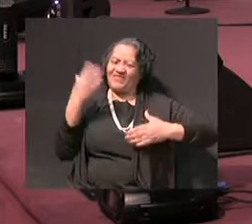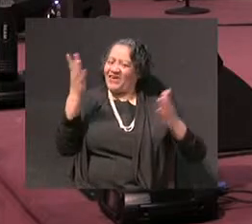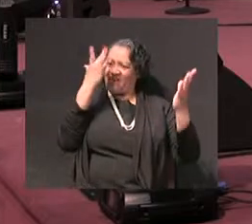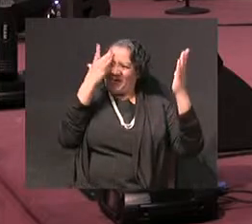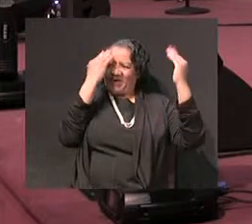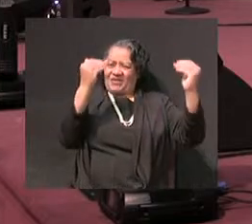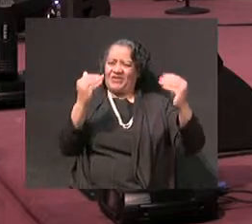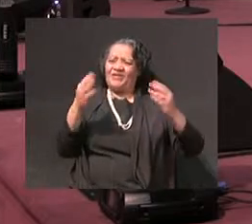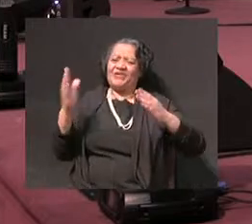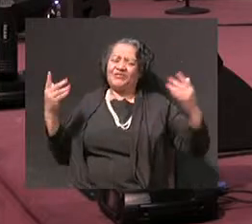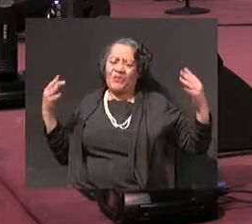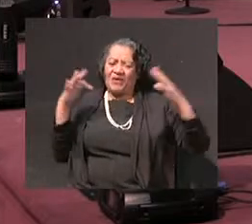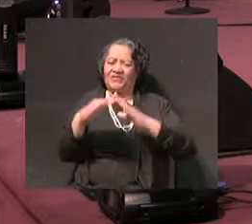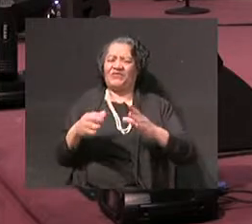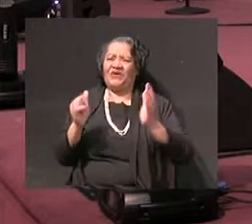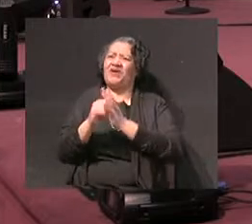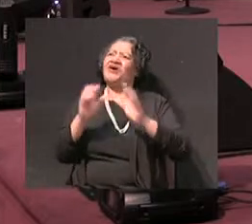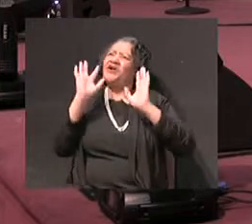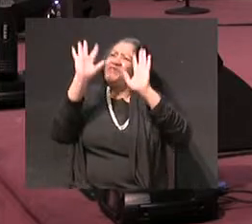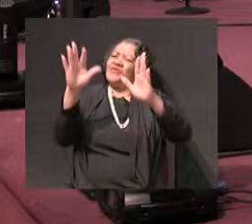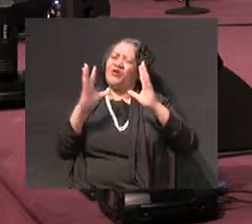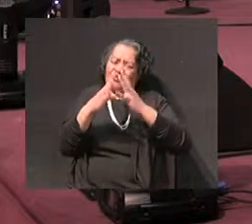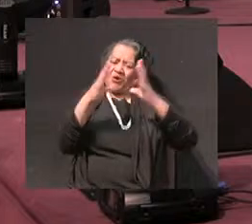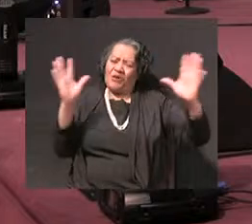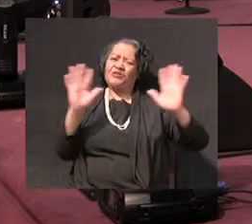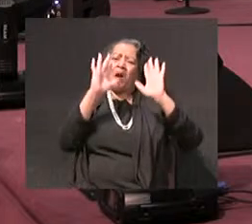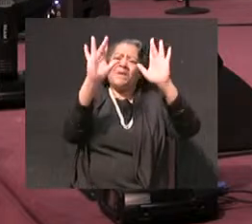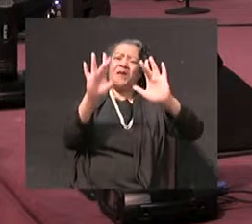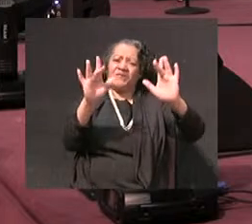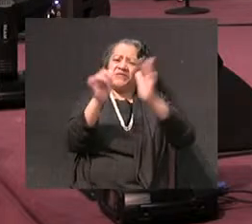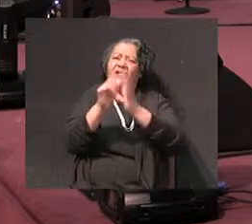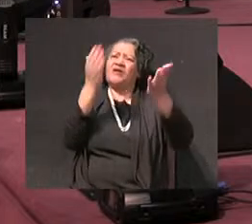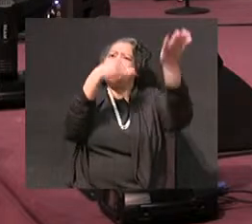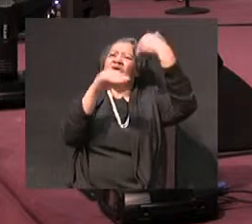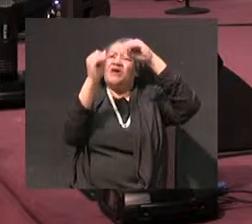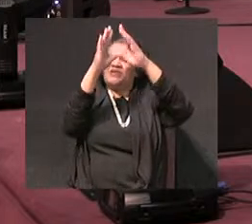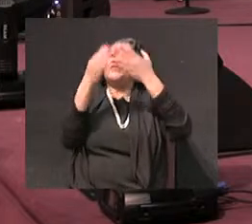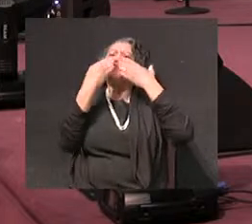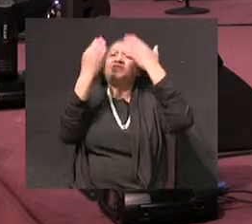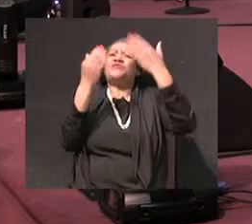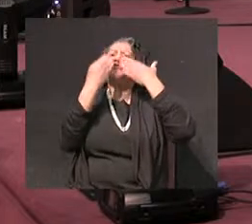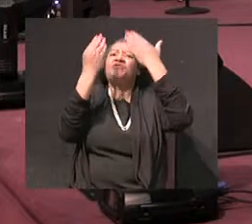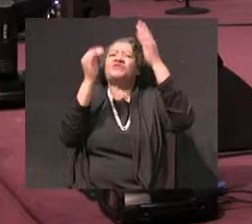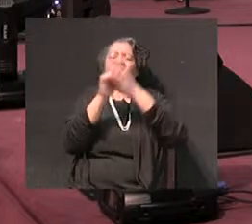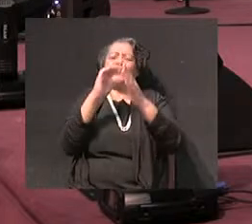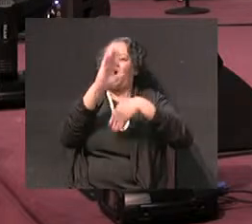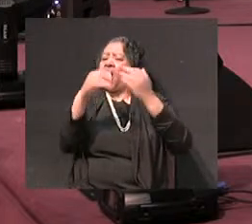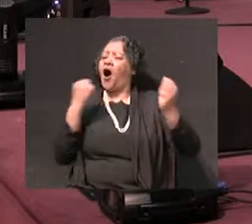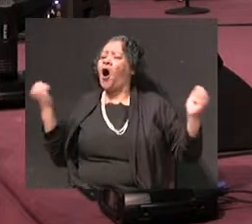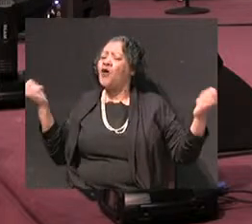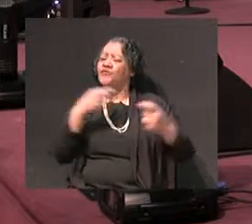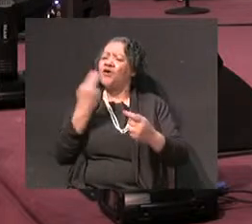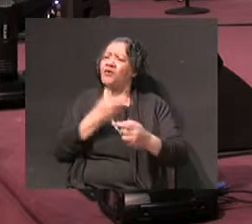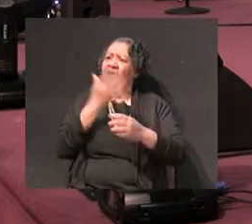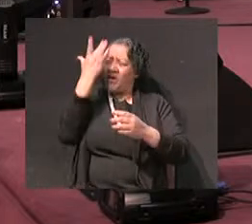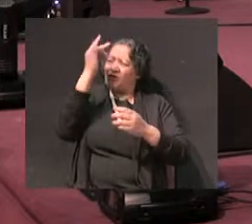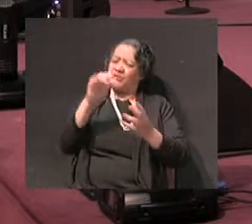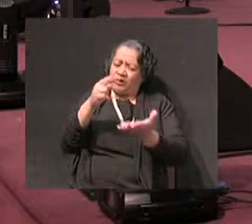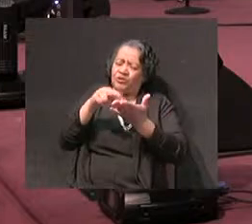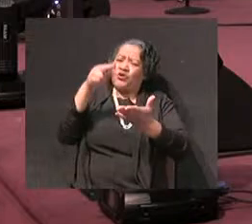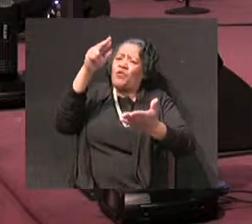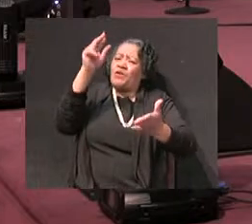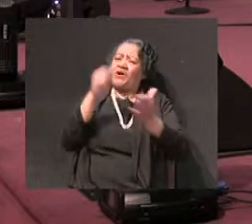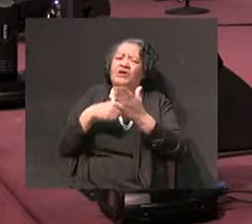and we come together in the light of your abundant mercy. Heavenly Father, we thank you that each of us, because of your